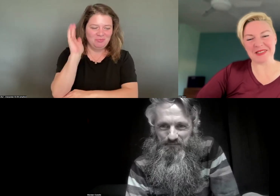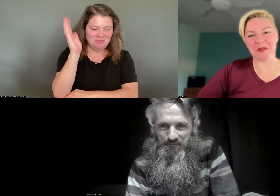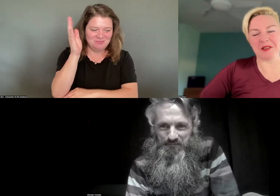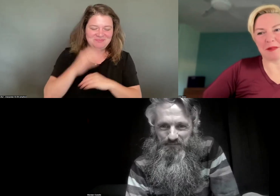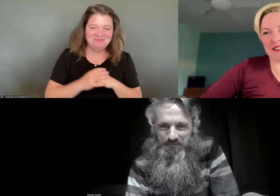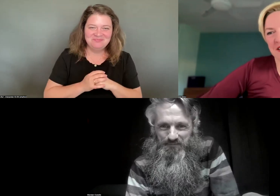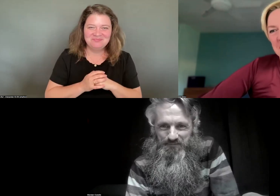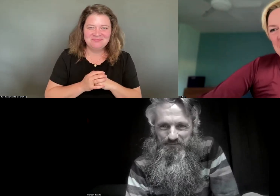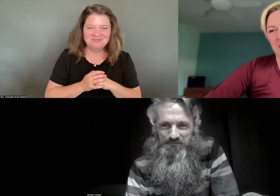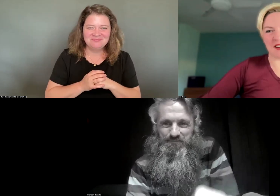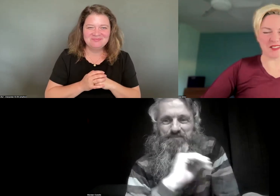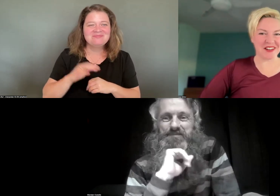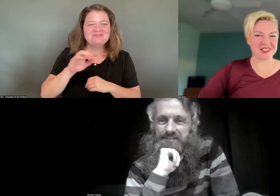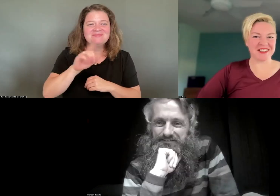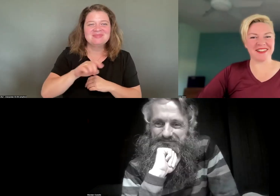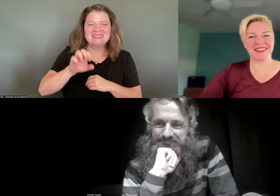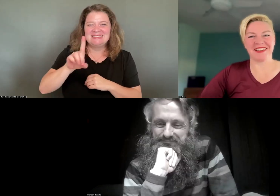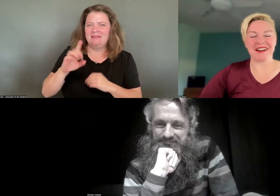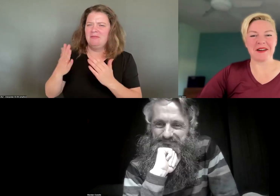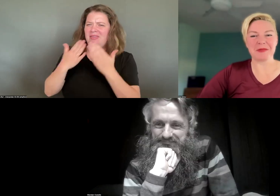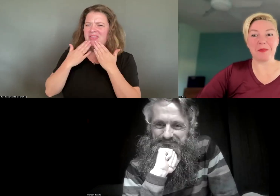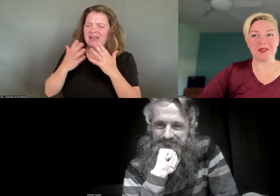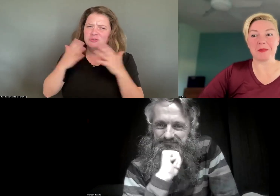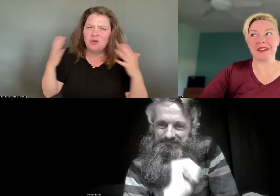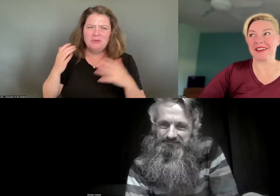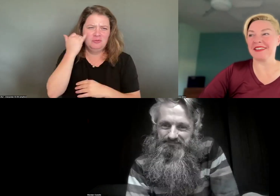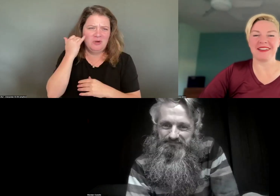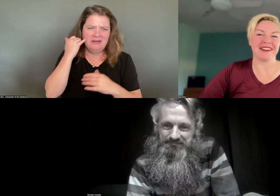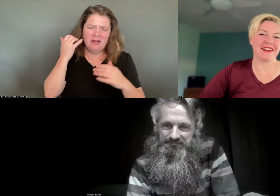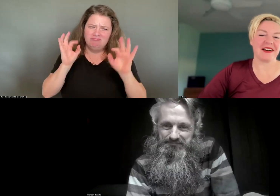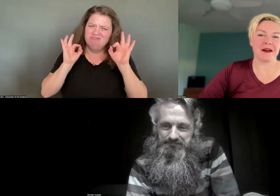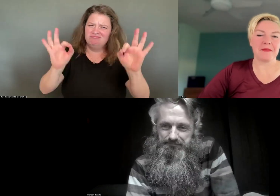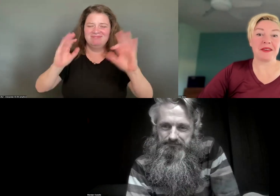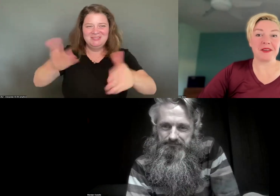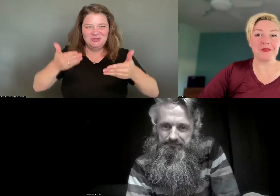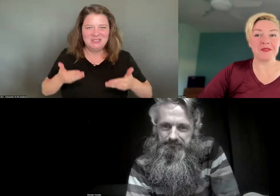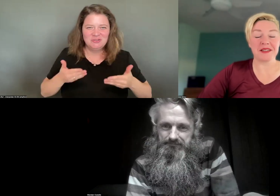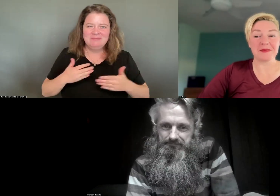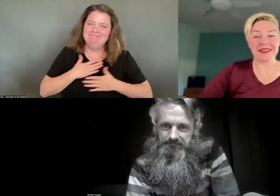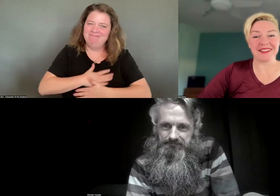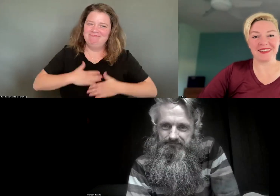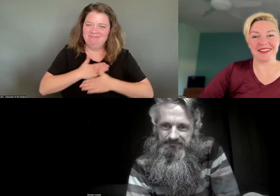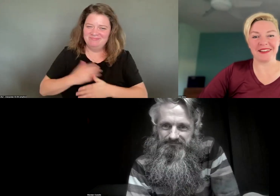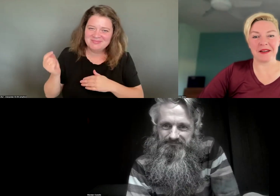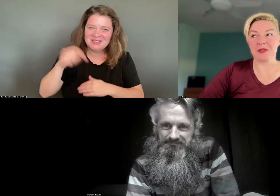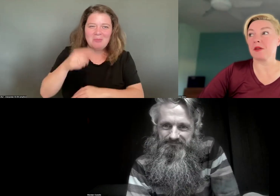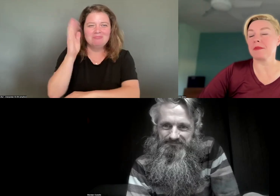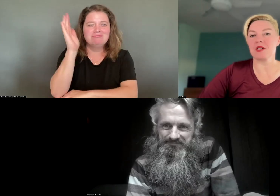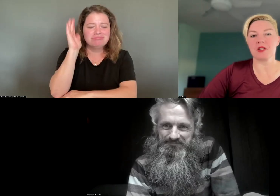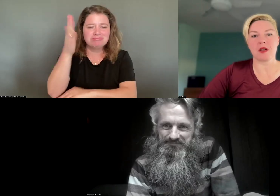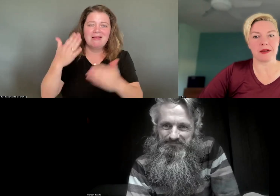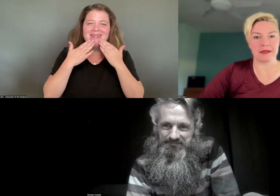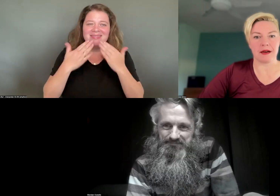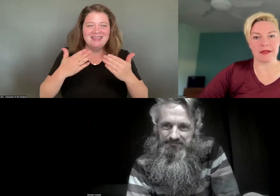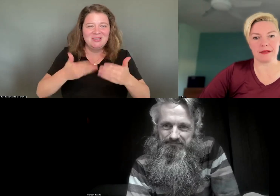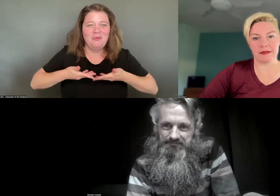Thank you so much, Brendan. That was a great introduction. It's my pleasure to be here. Thank you for inviting me. So let me just